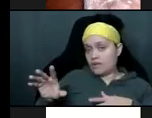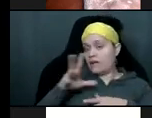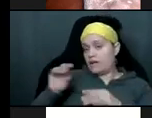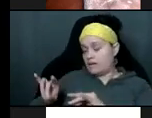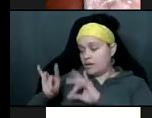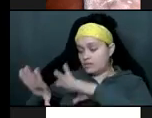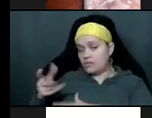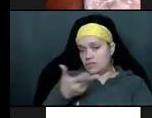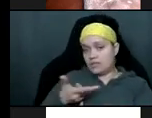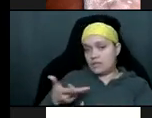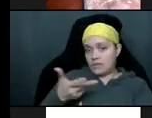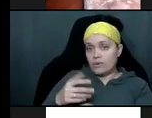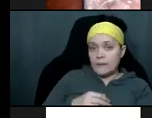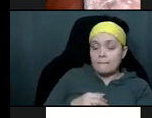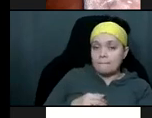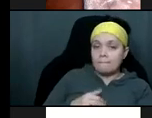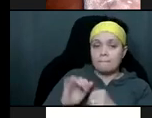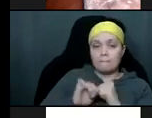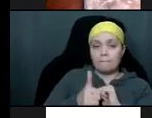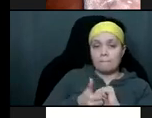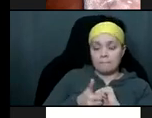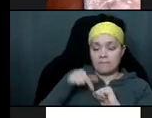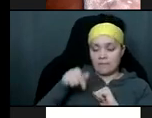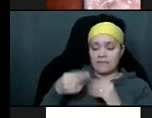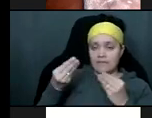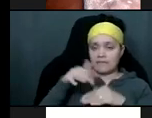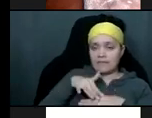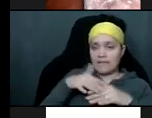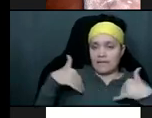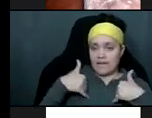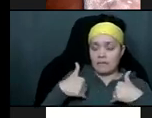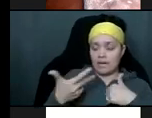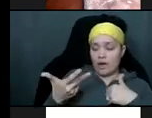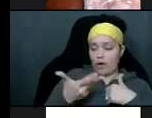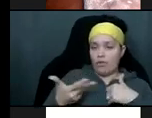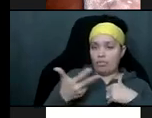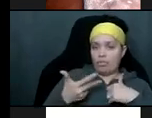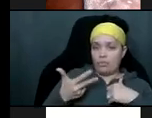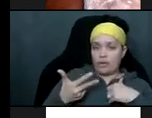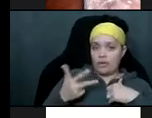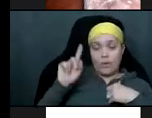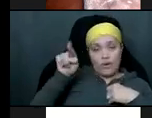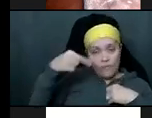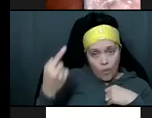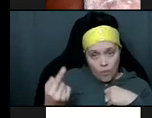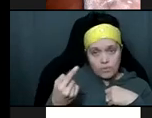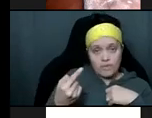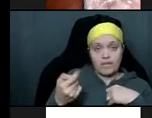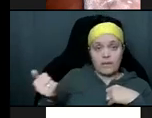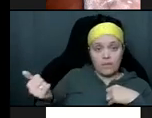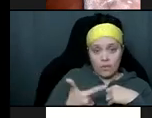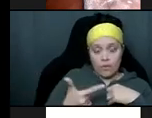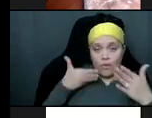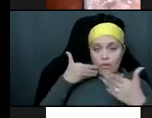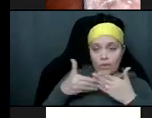Australia. How could this land-based species be in all three unless they were